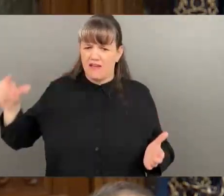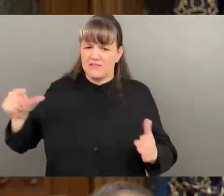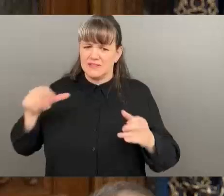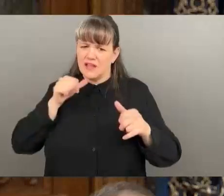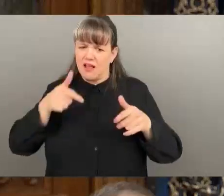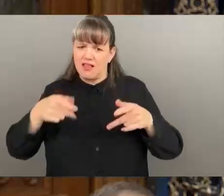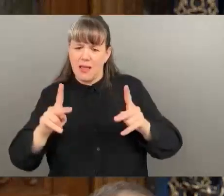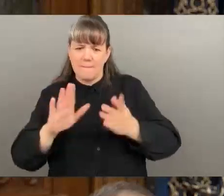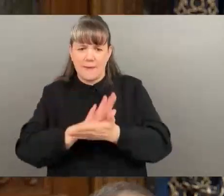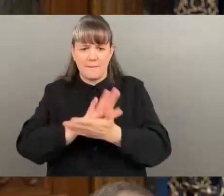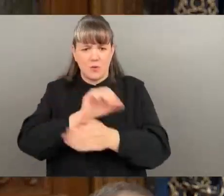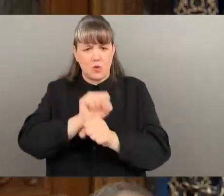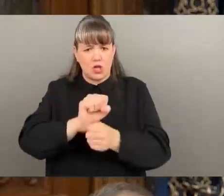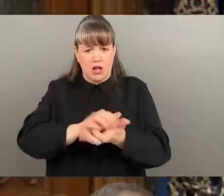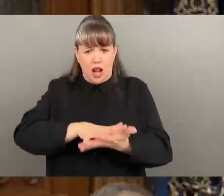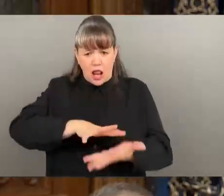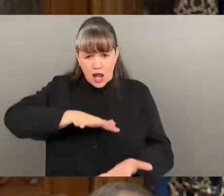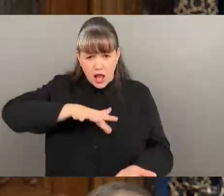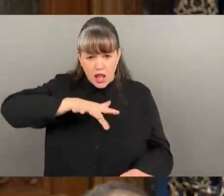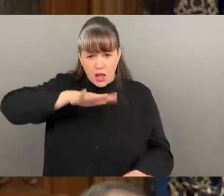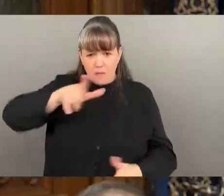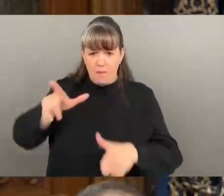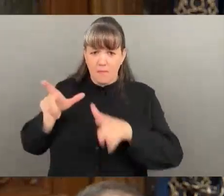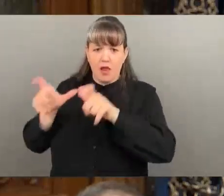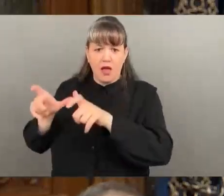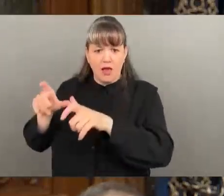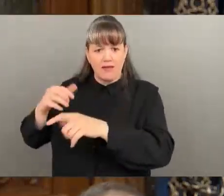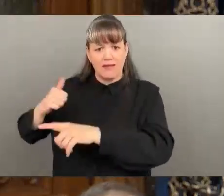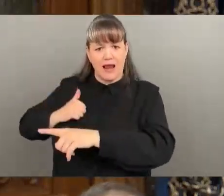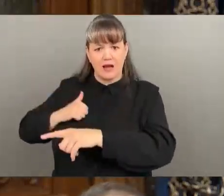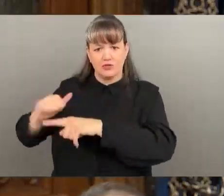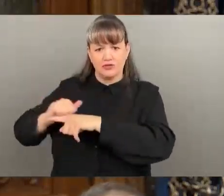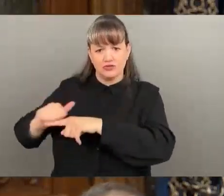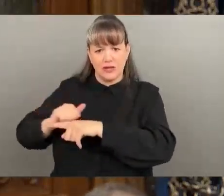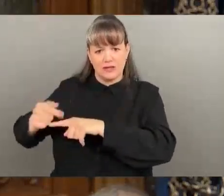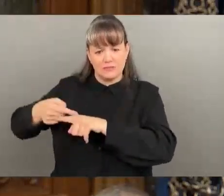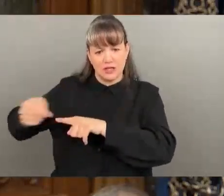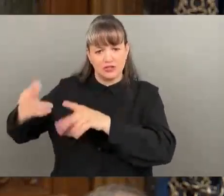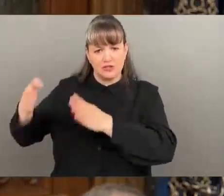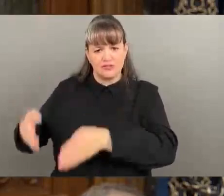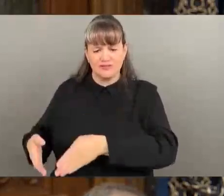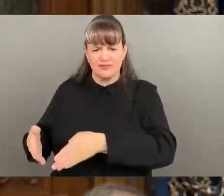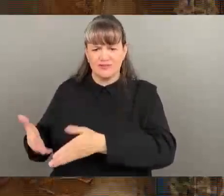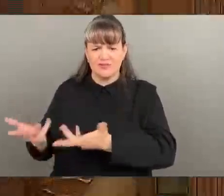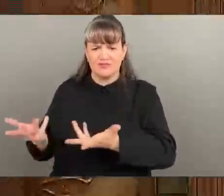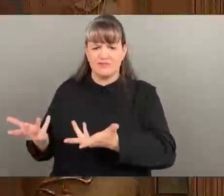Canadian-trained specialists from serving communities that desperately need them?